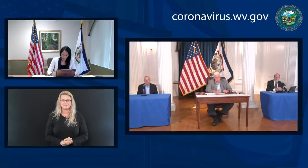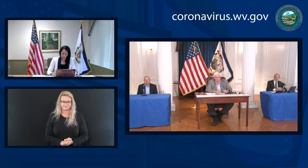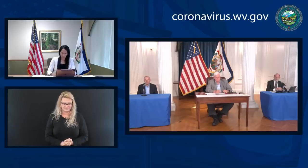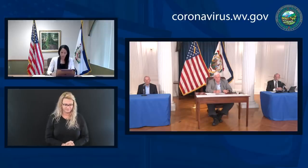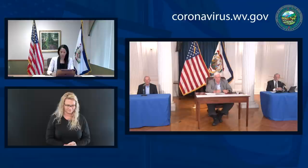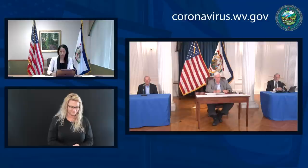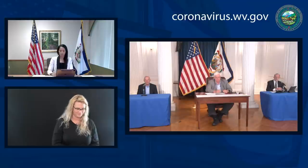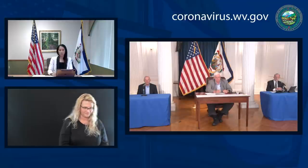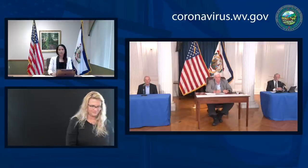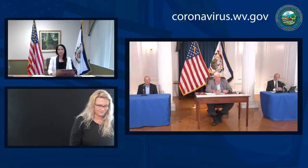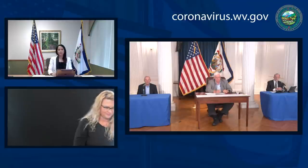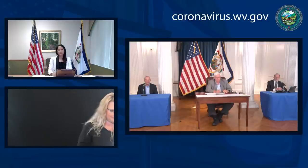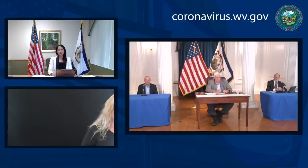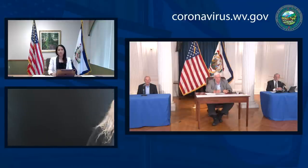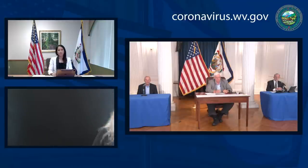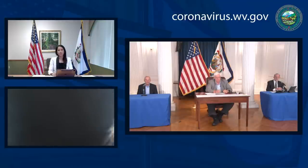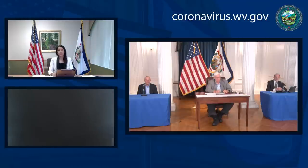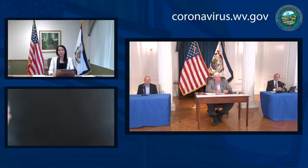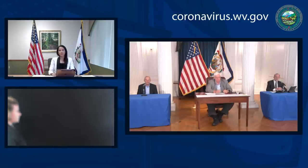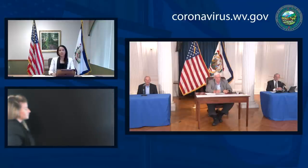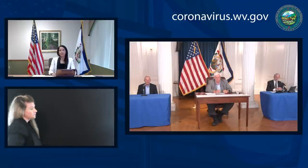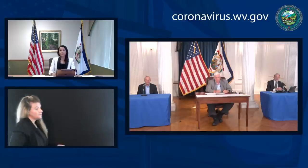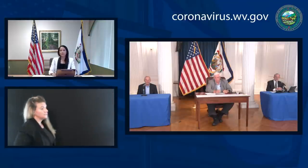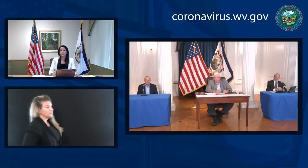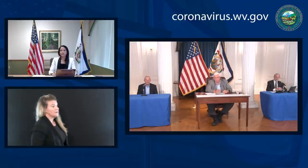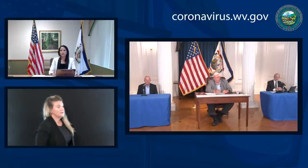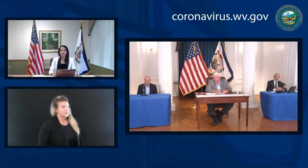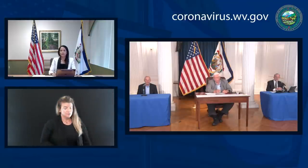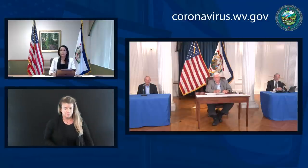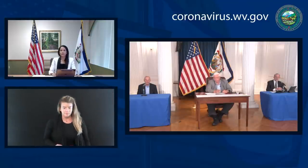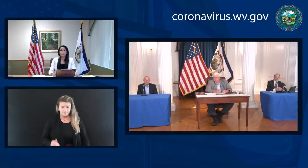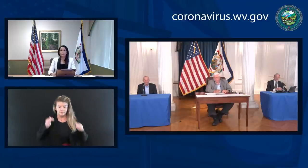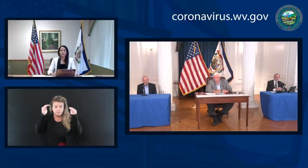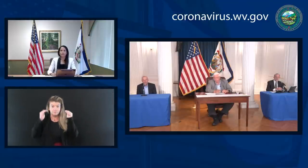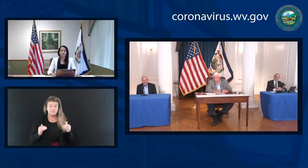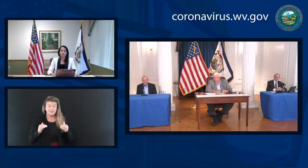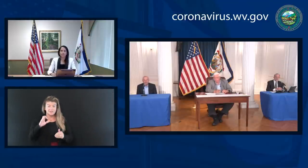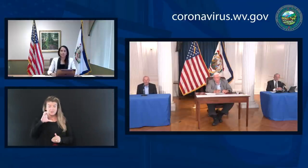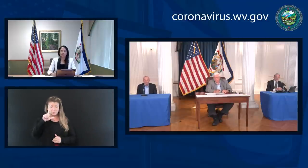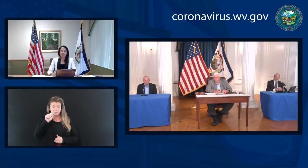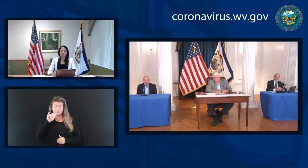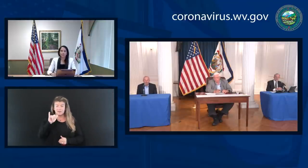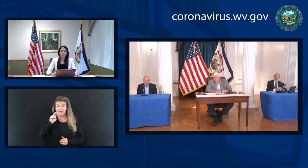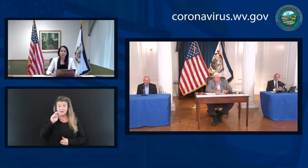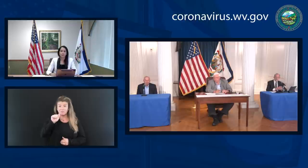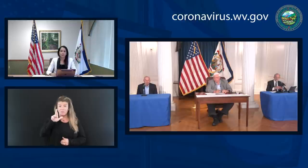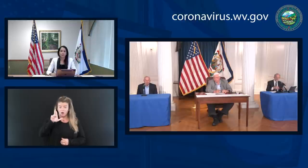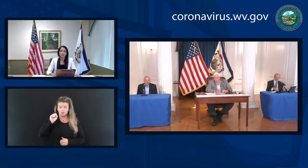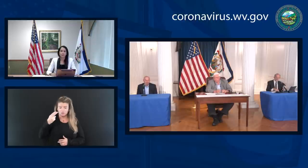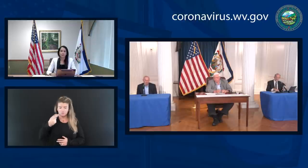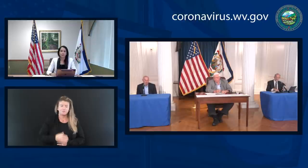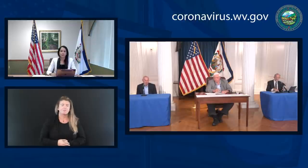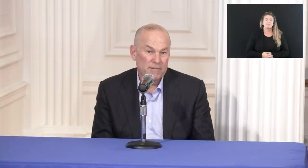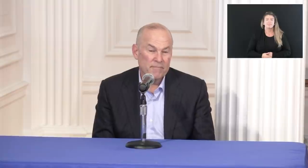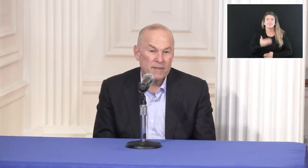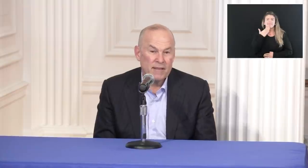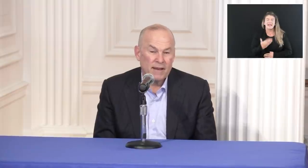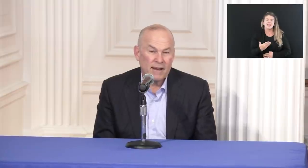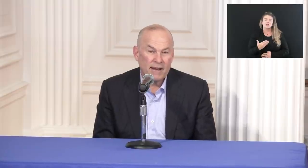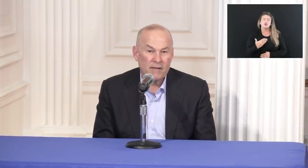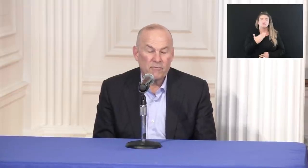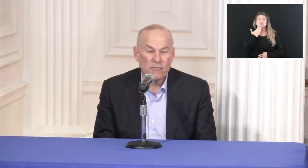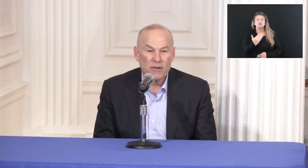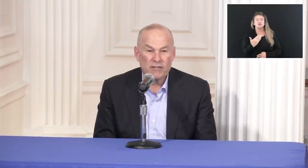All right. Thank you, Governor. Let's first today go to Dr. Clay Marsh, our coronavirus czar. Well, thank you and good afternoon. And